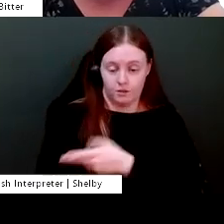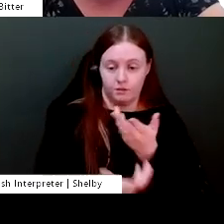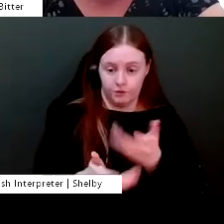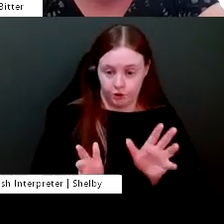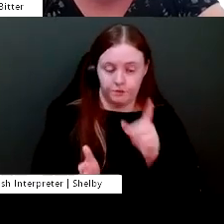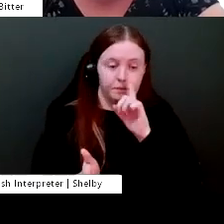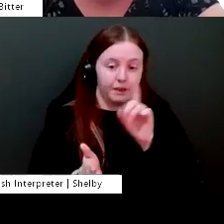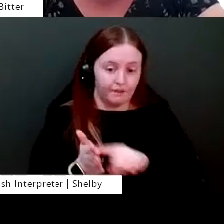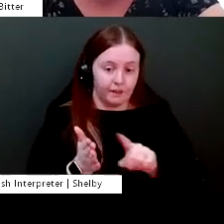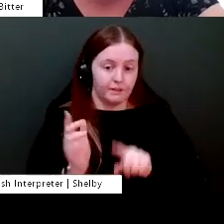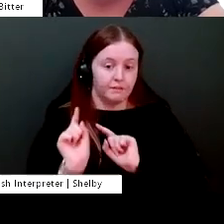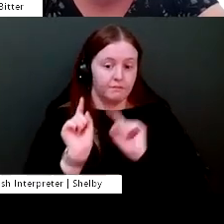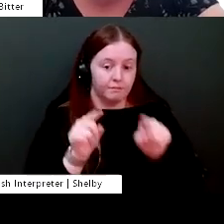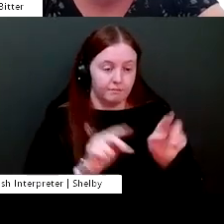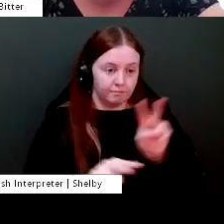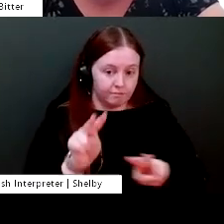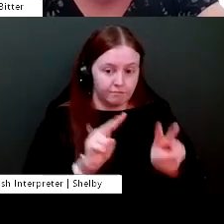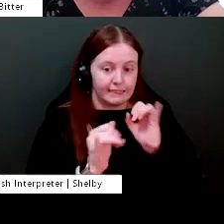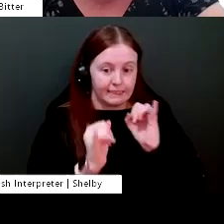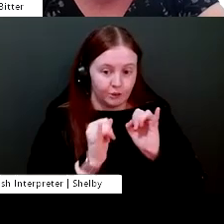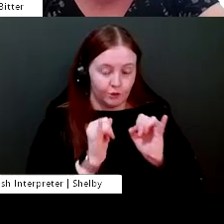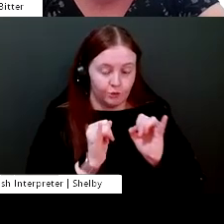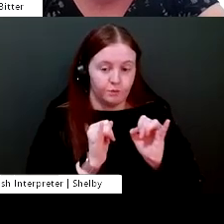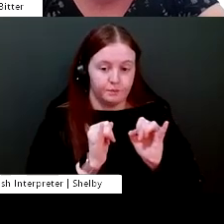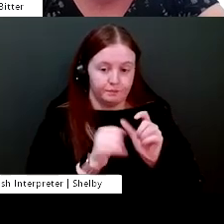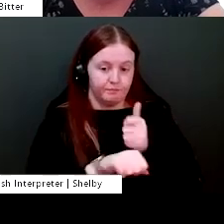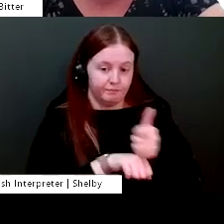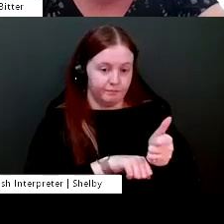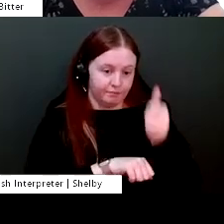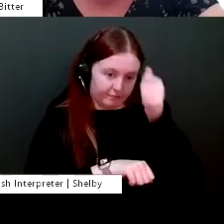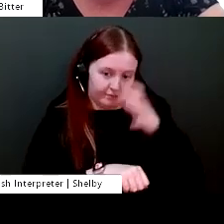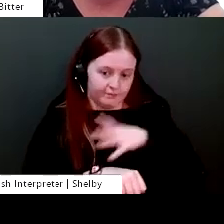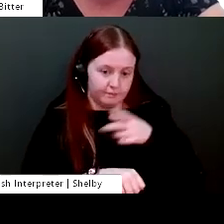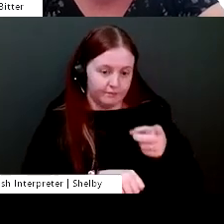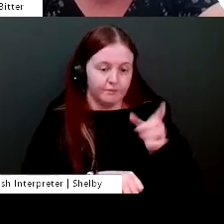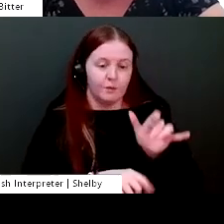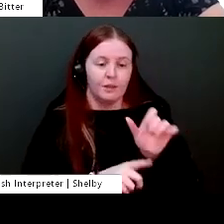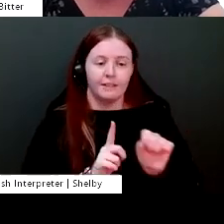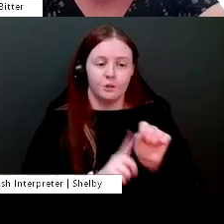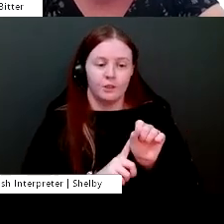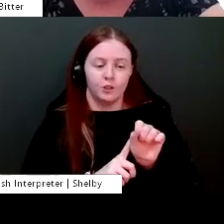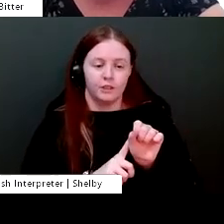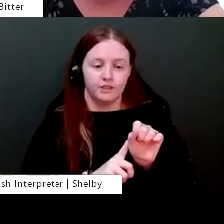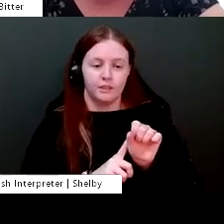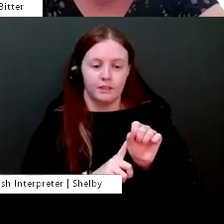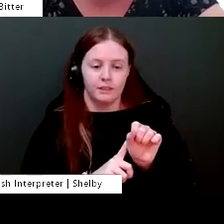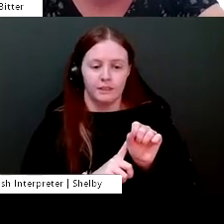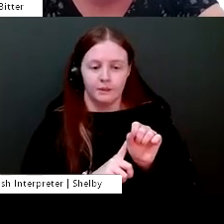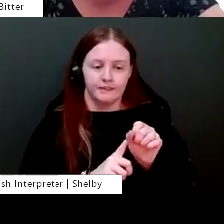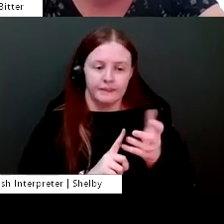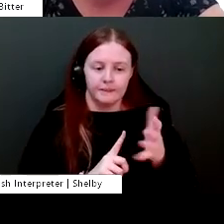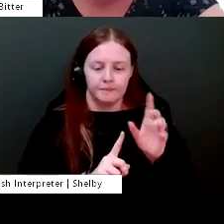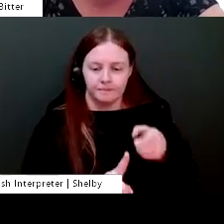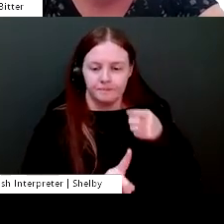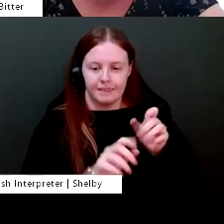Investigators attended the hospital to interview the accused. So in this case, it was more about like education, right? For 2 years,